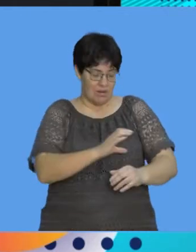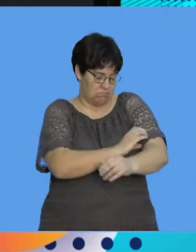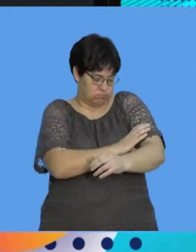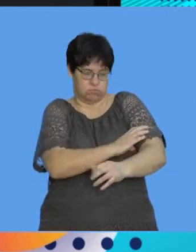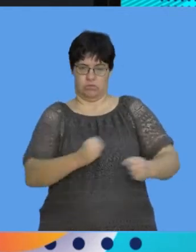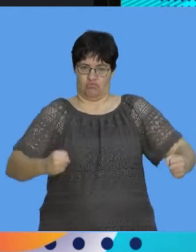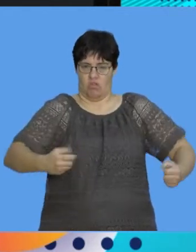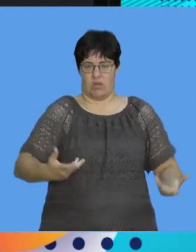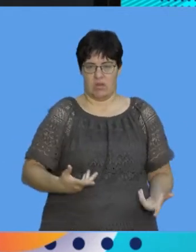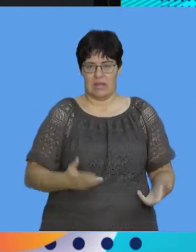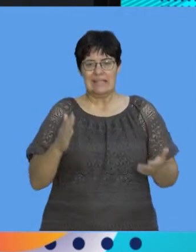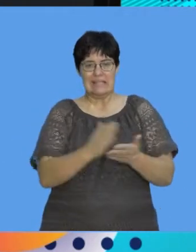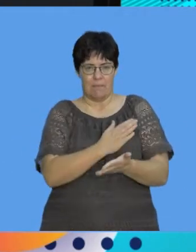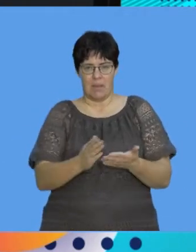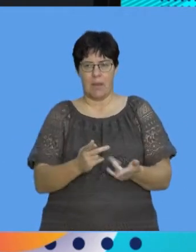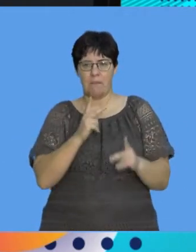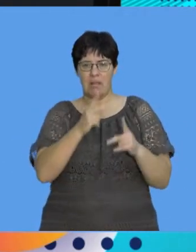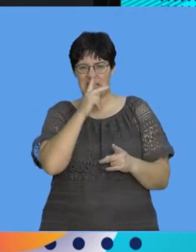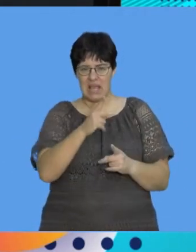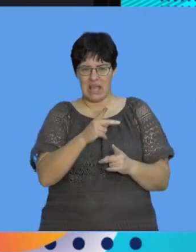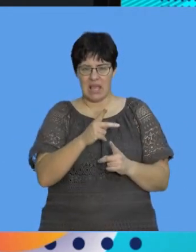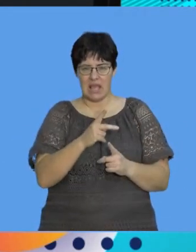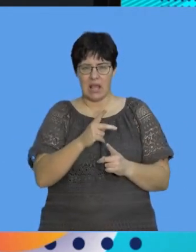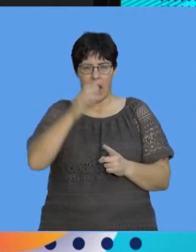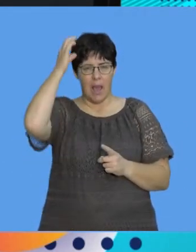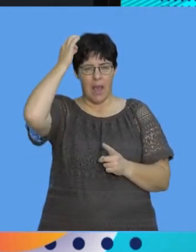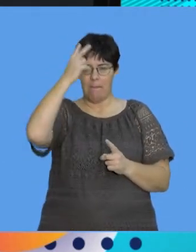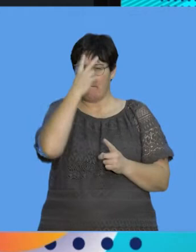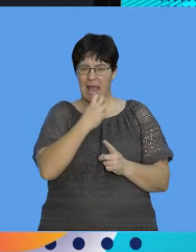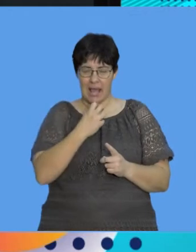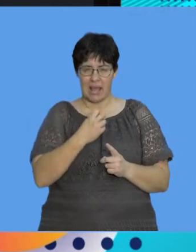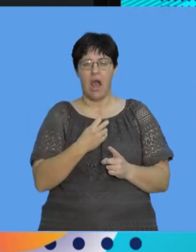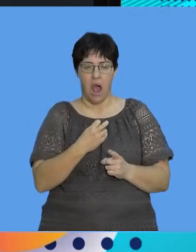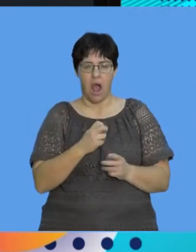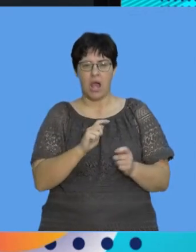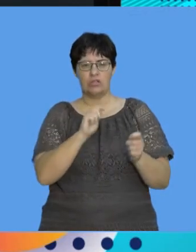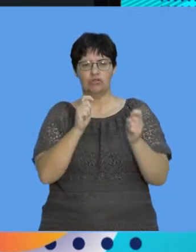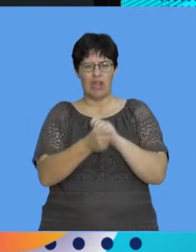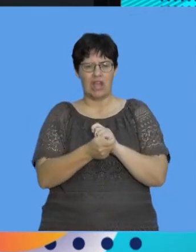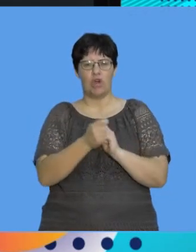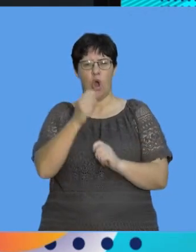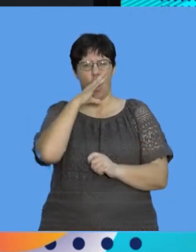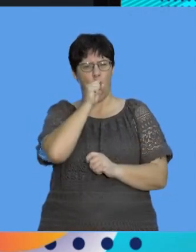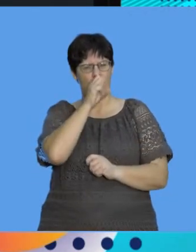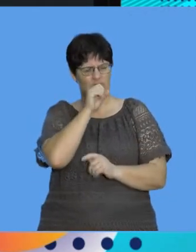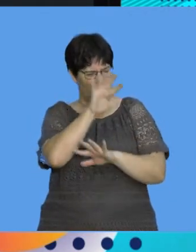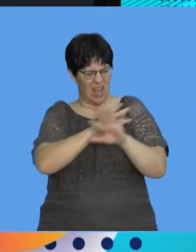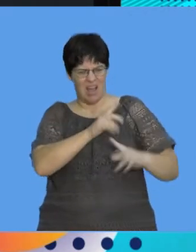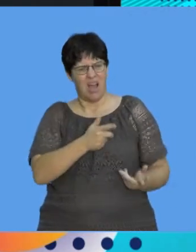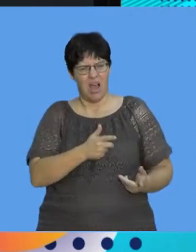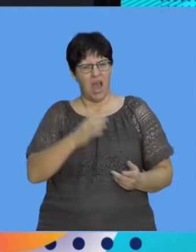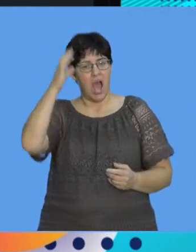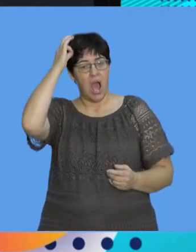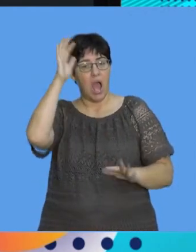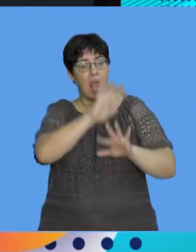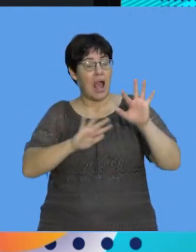muscle. Also sometimes you'll see people who have dark color hair, black hair, it changes to an orange. Why? What gives the